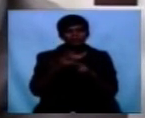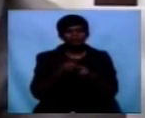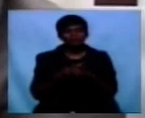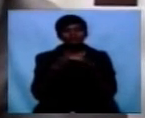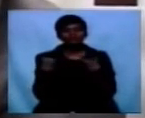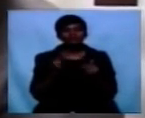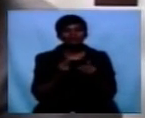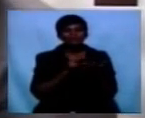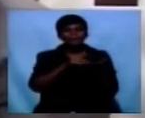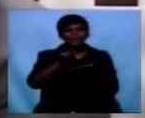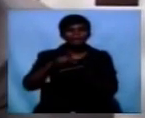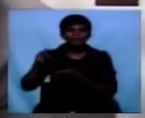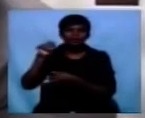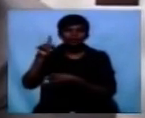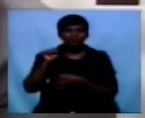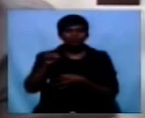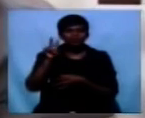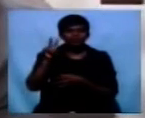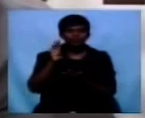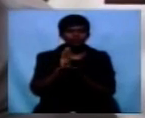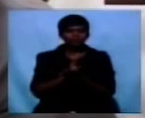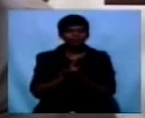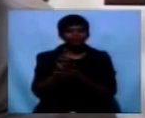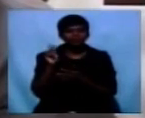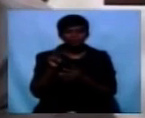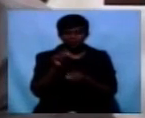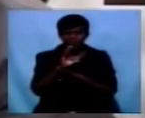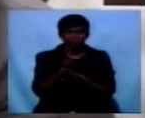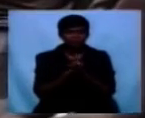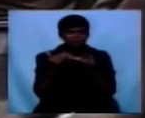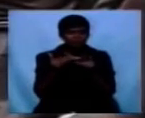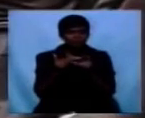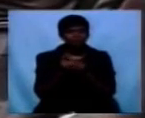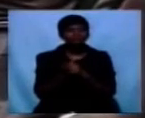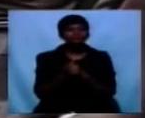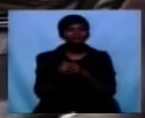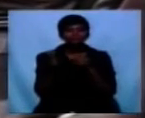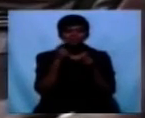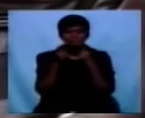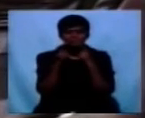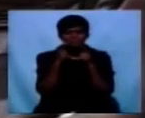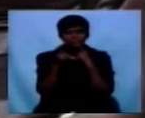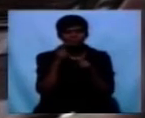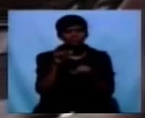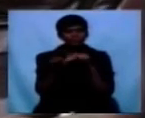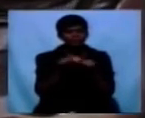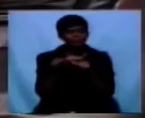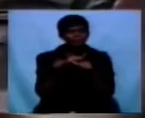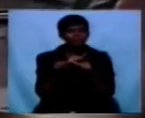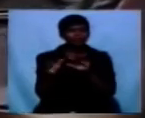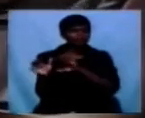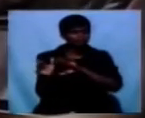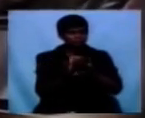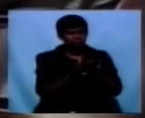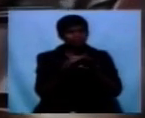have paid to almost 1.2 billion kwacha. Before I take you that route, I want you to talk about, we cut that